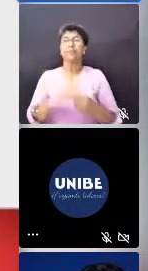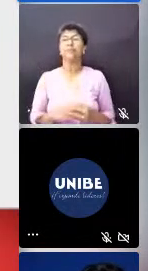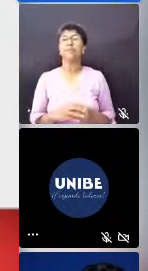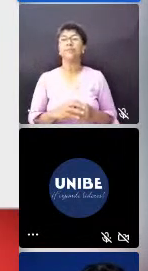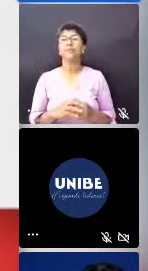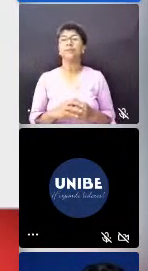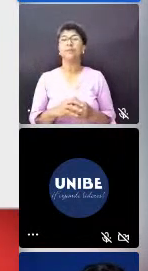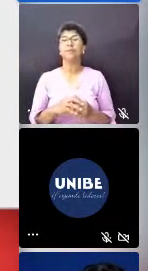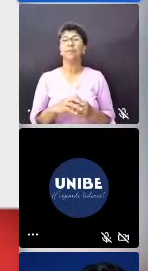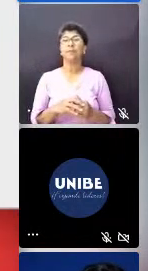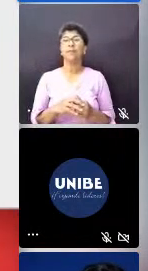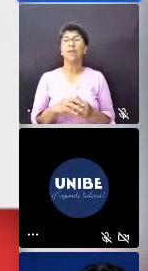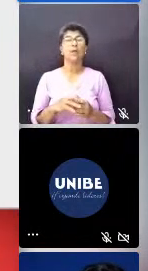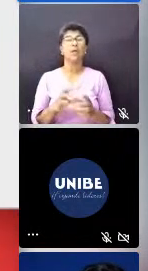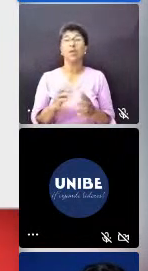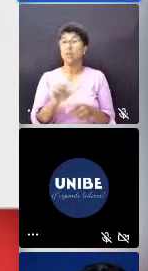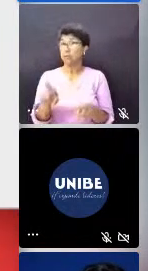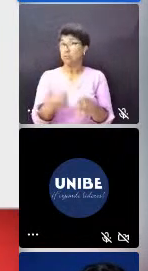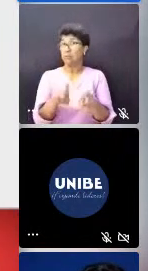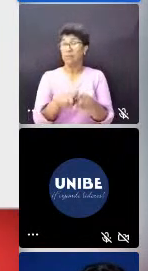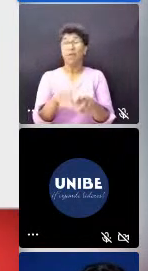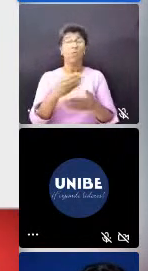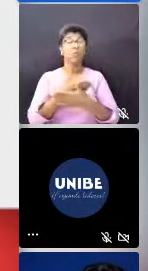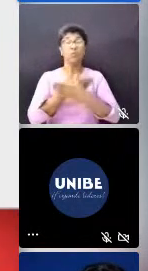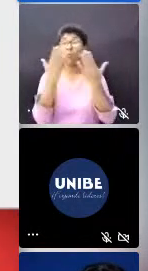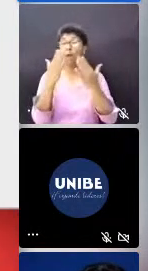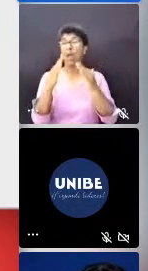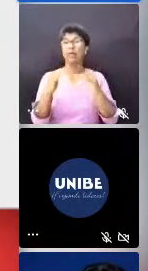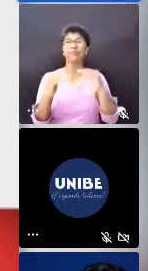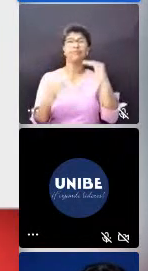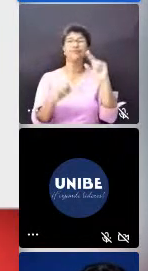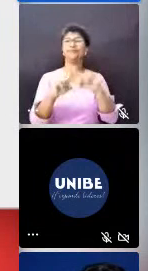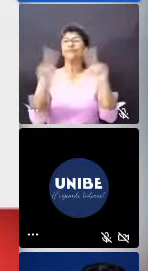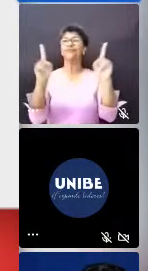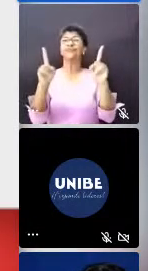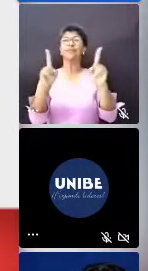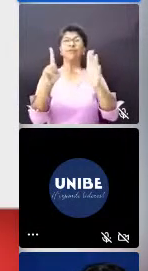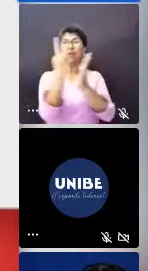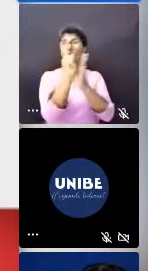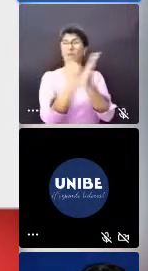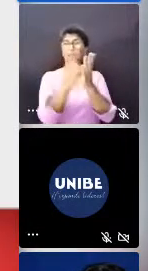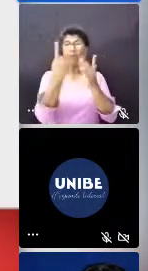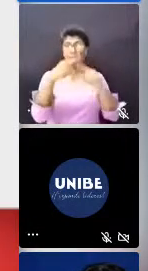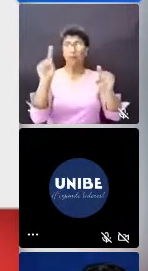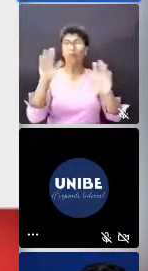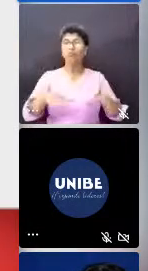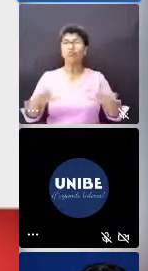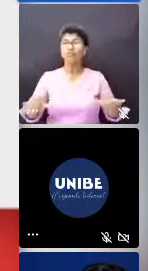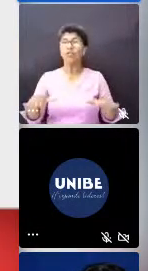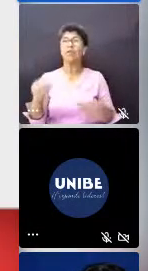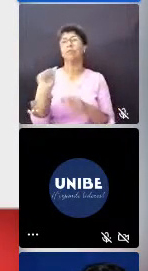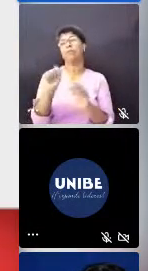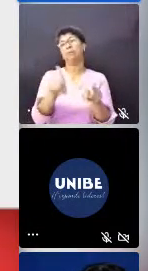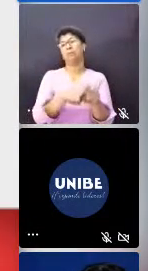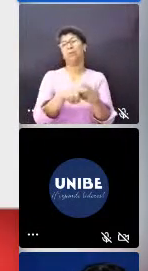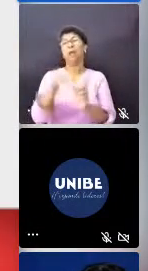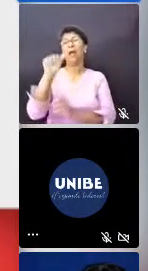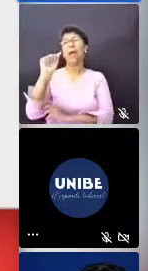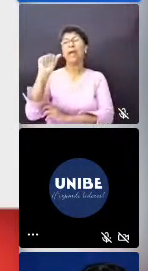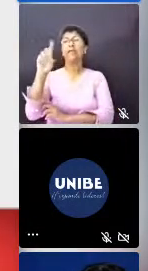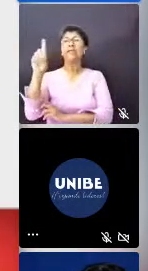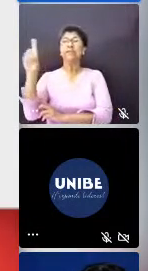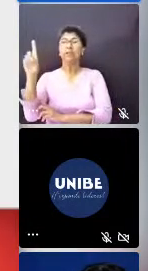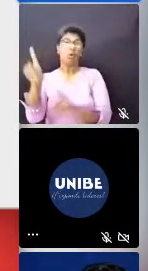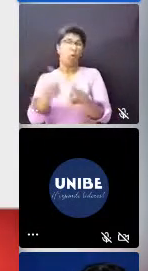Although there is no distinctive law for the children and youth with IDD or mental health